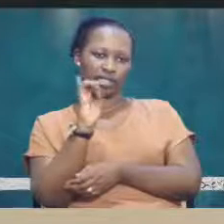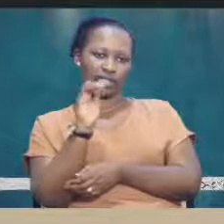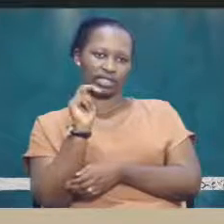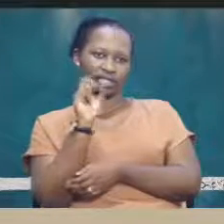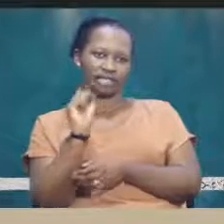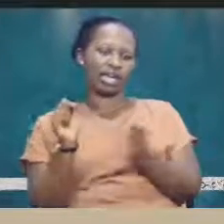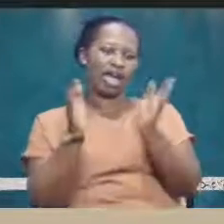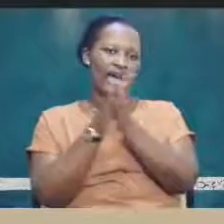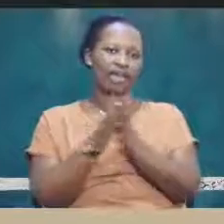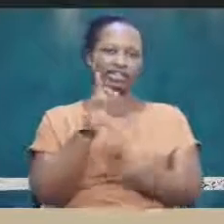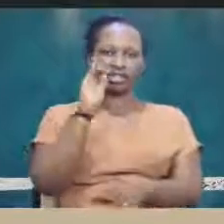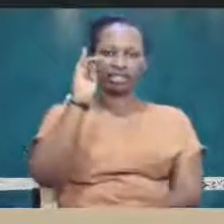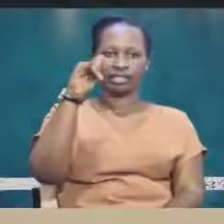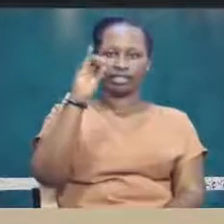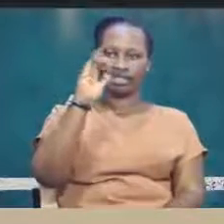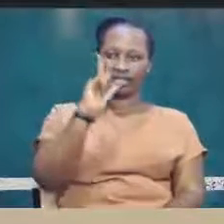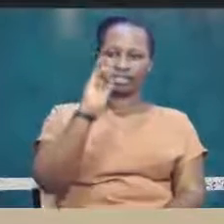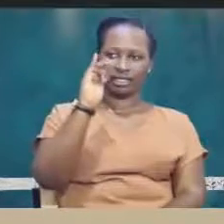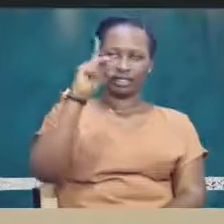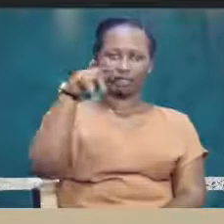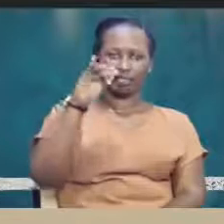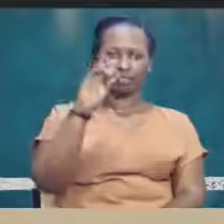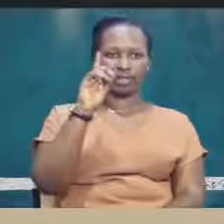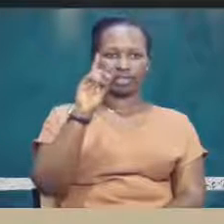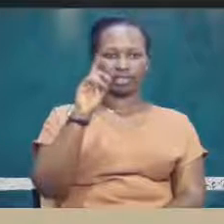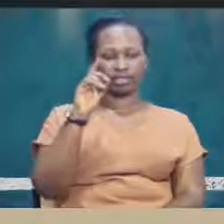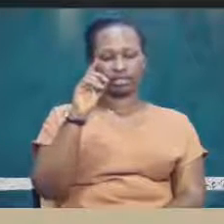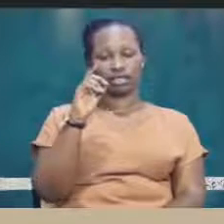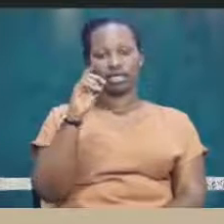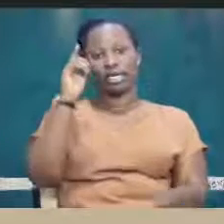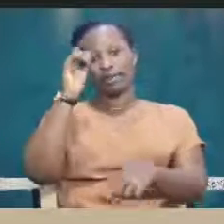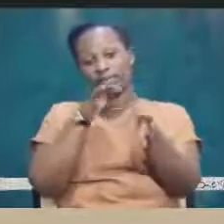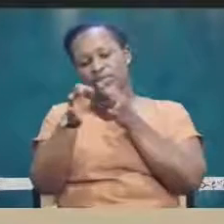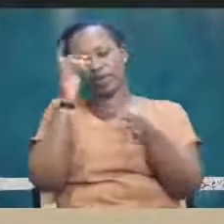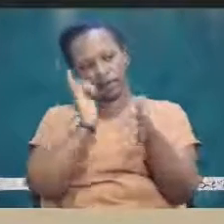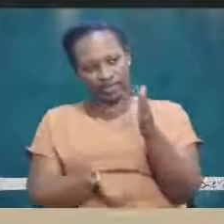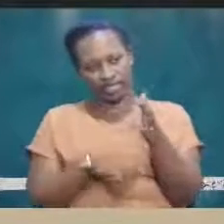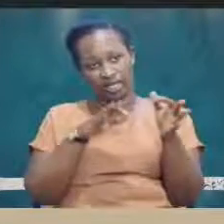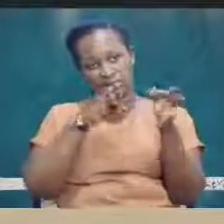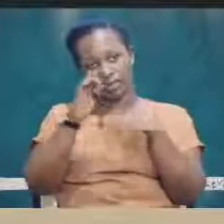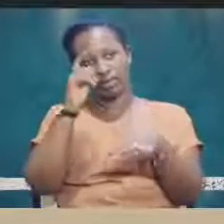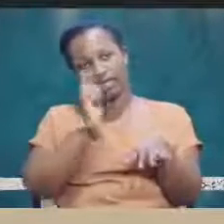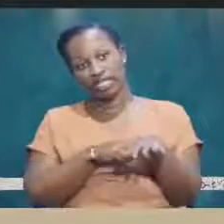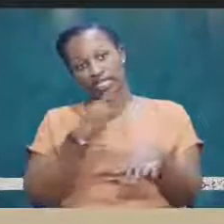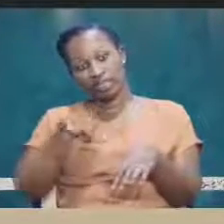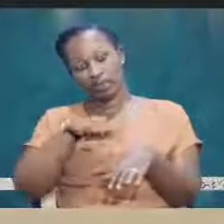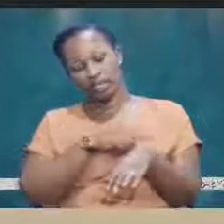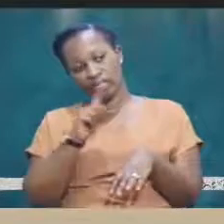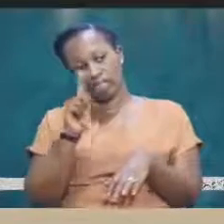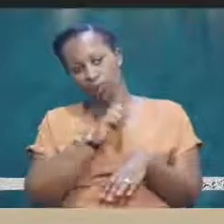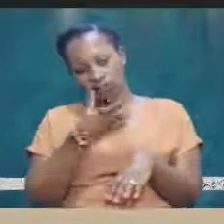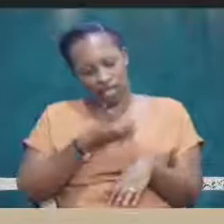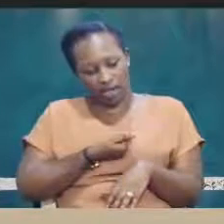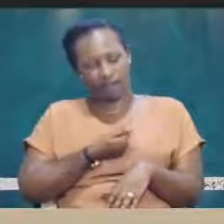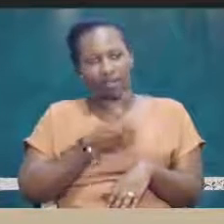means that when we don't have carbohydrates, lipids can be used as the